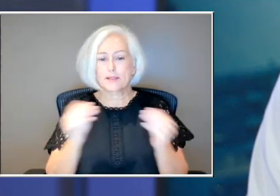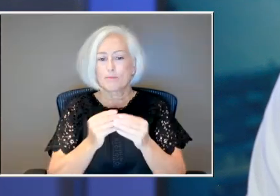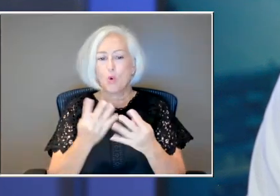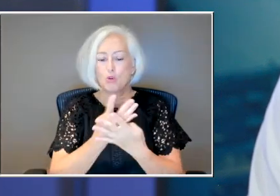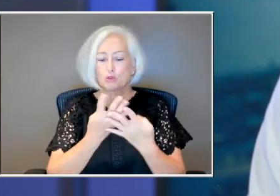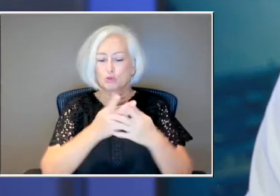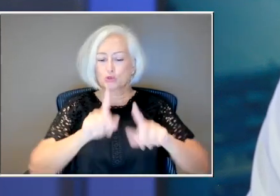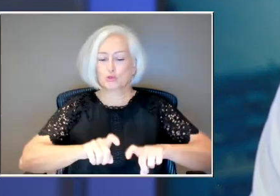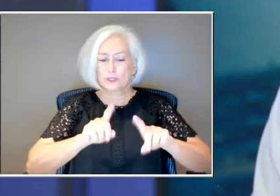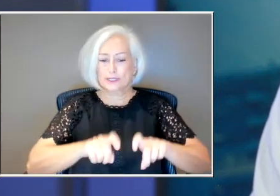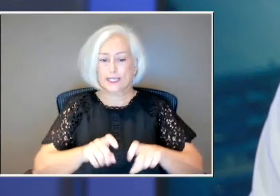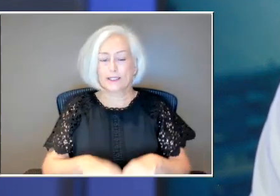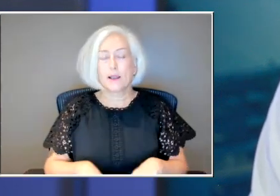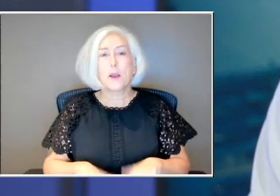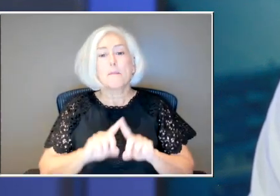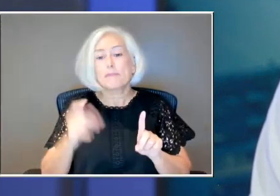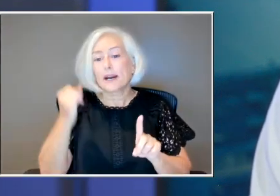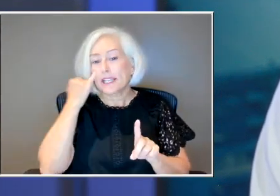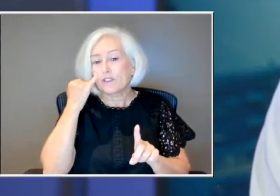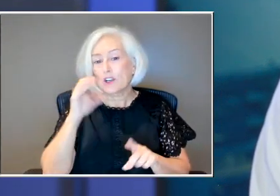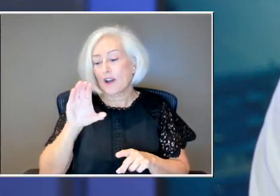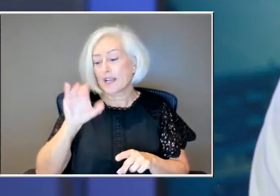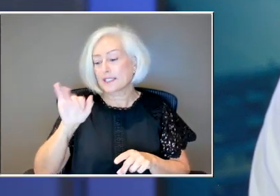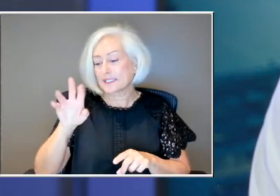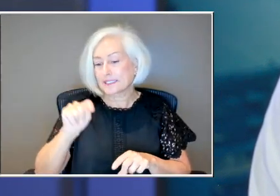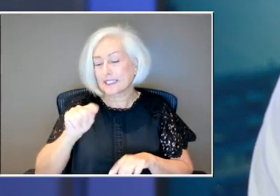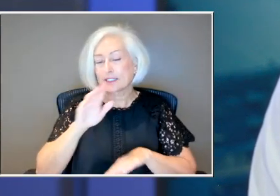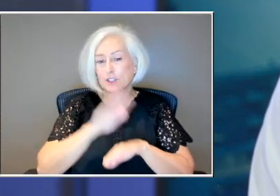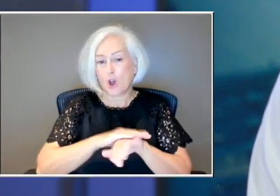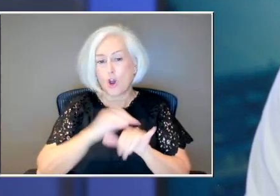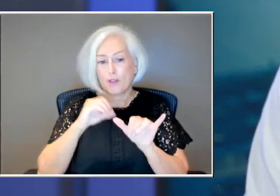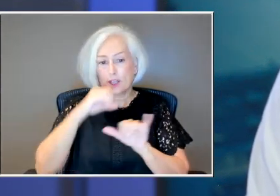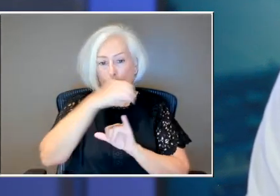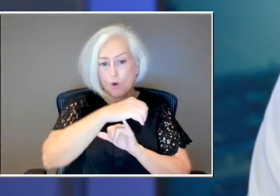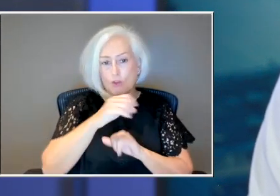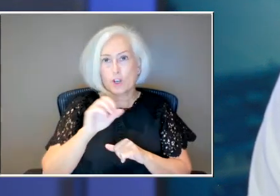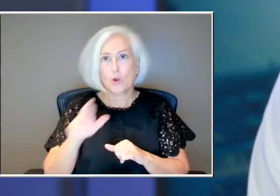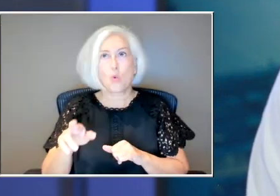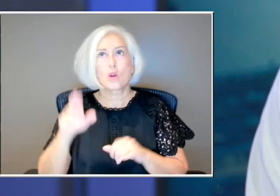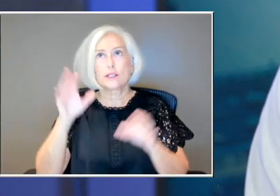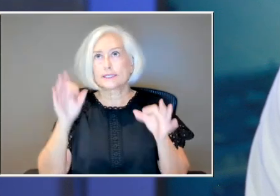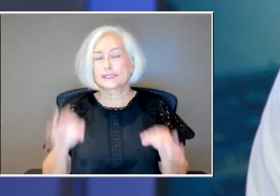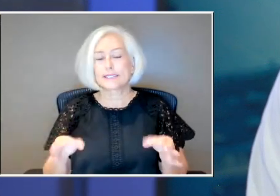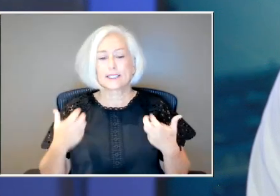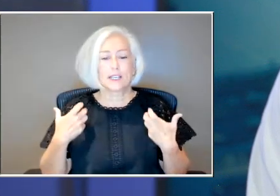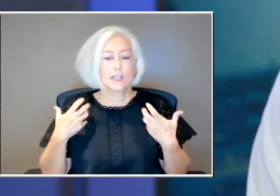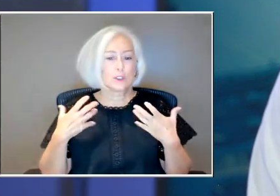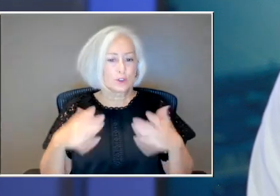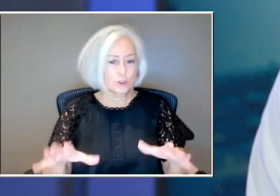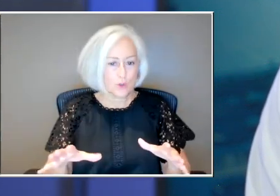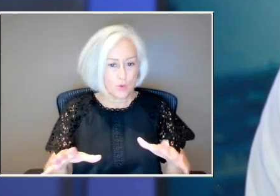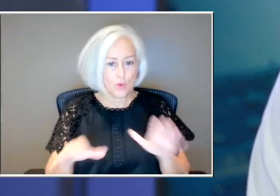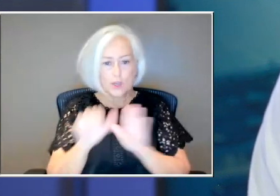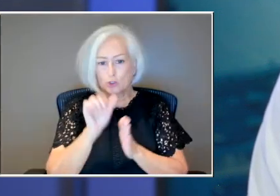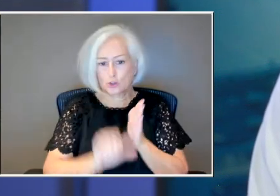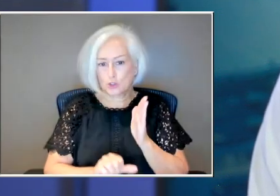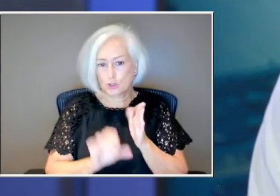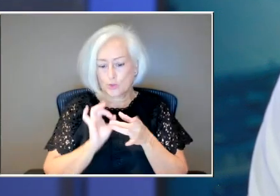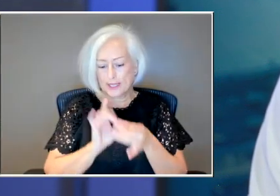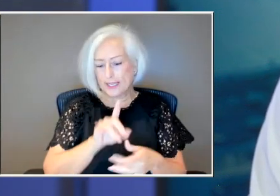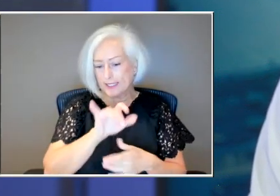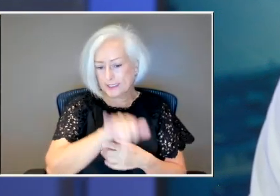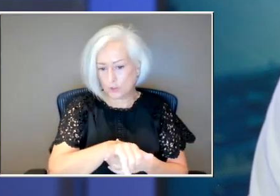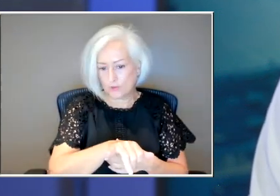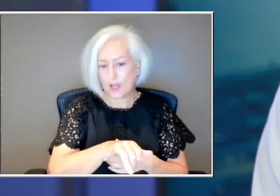on the ovaries, and especially if they chose to not have surgery related to that, certainly we would follow that with imaging